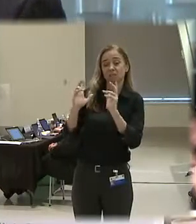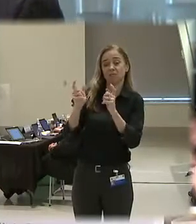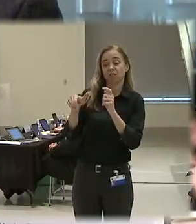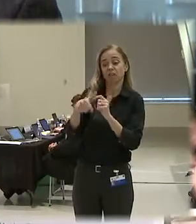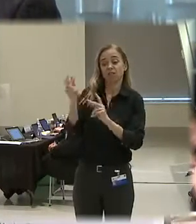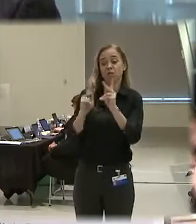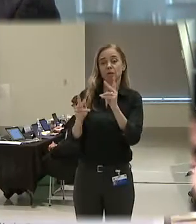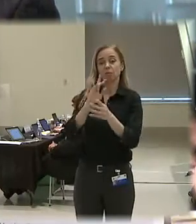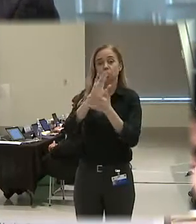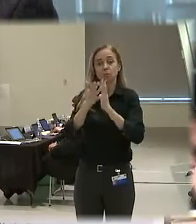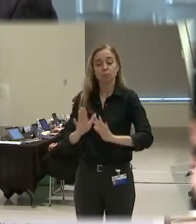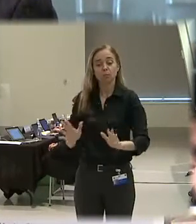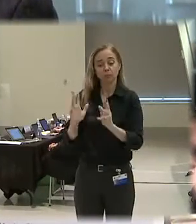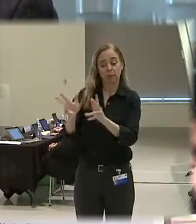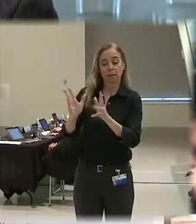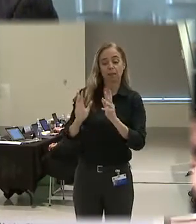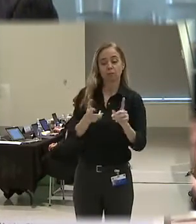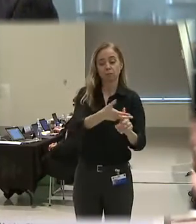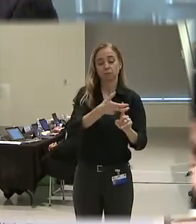peacefully.